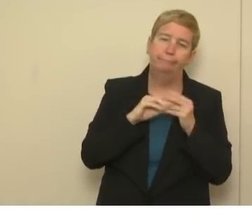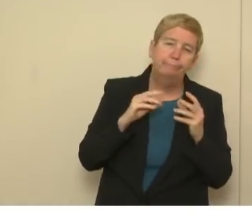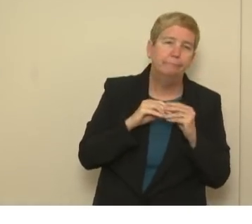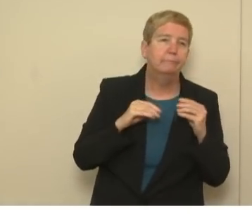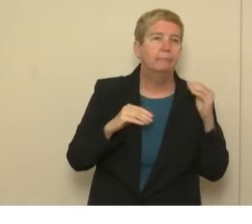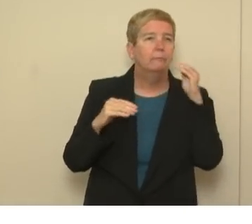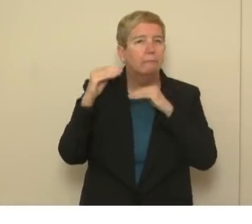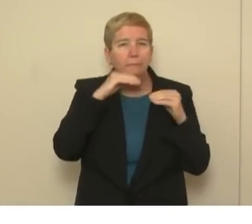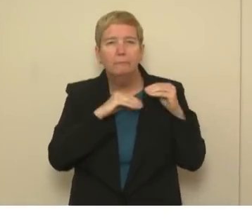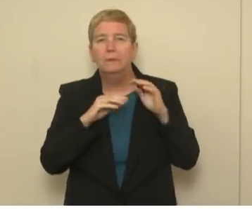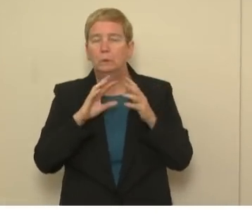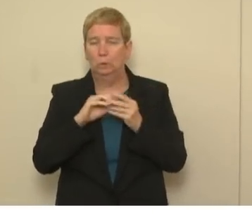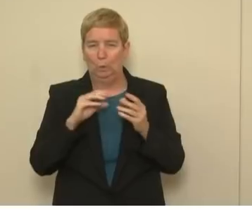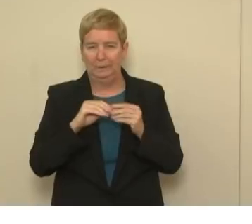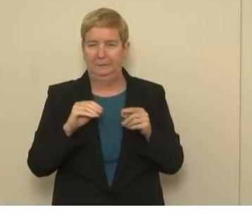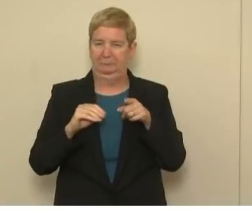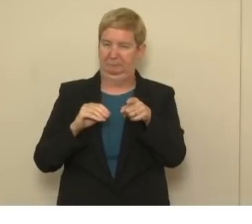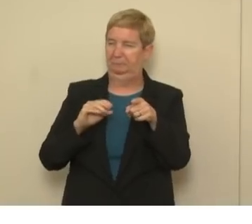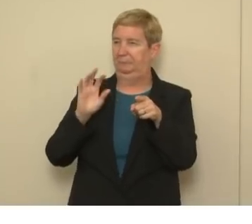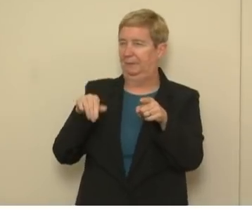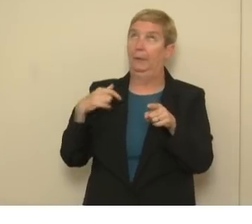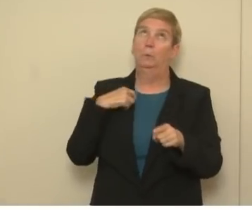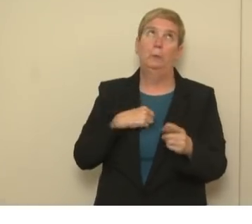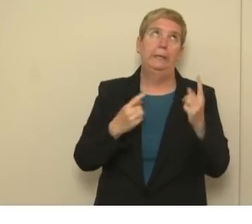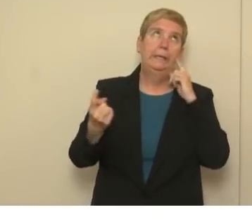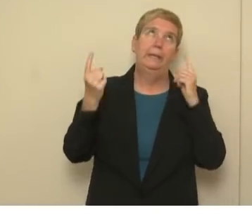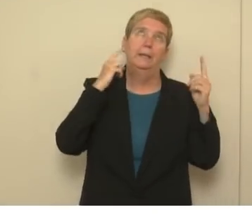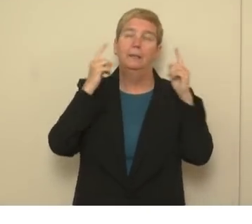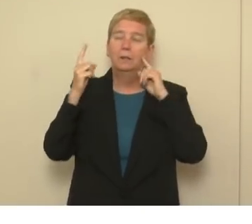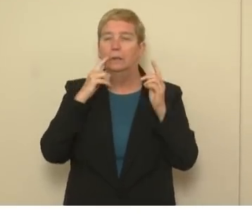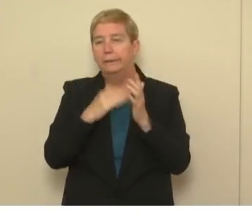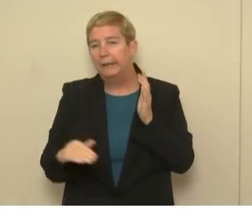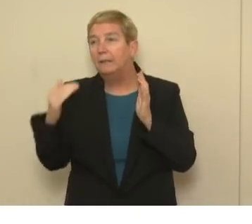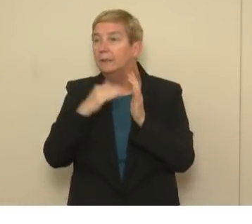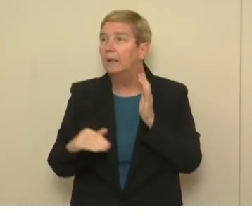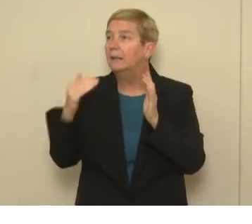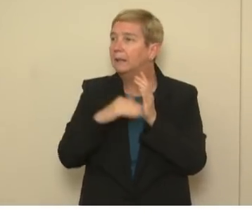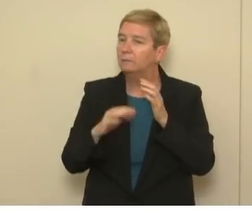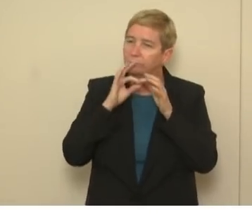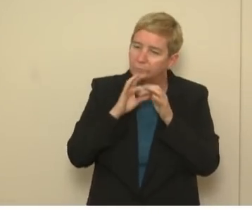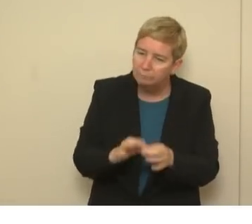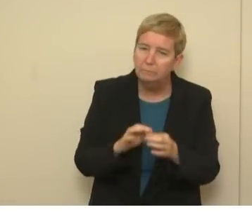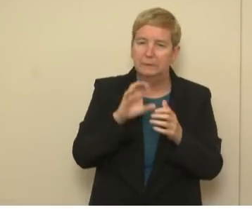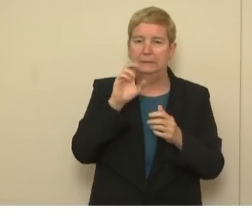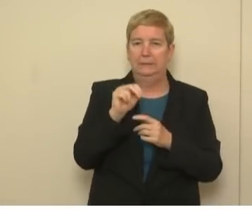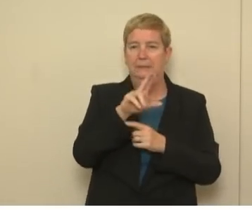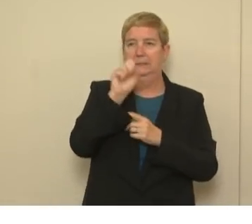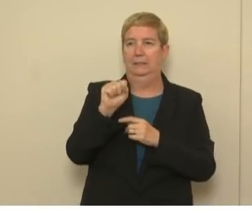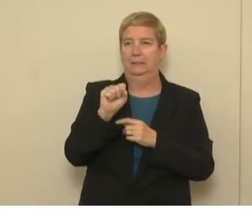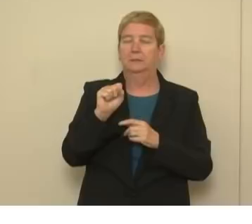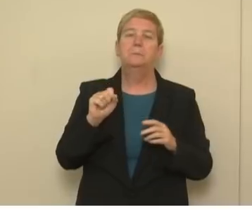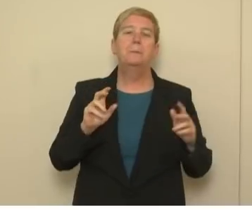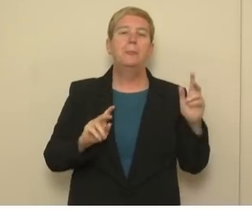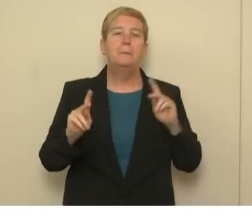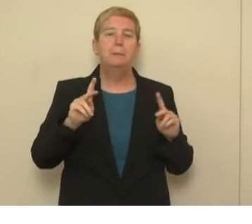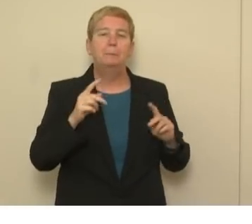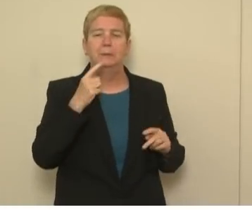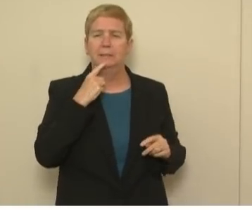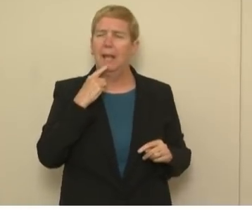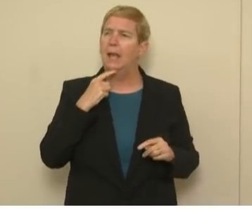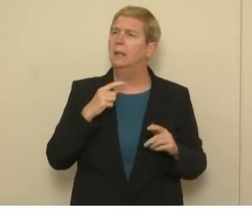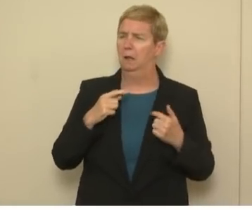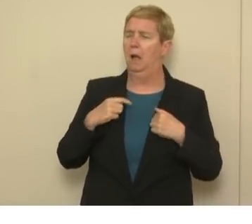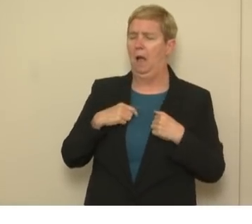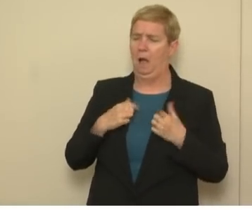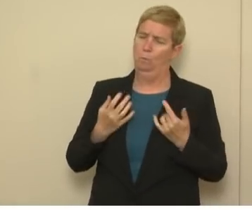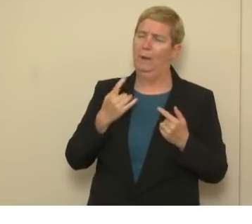So these are census myths that we hear pretty frequently. One is to say, well, I have to wait for one of those census workers